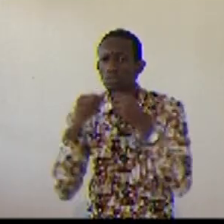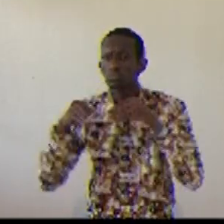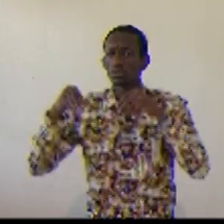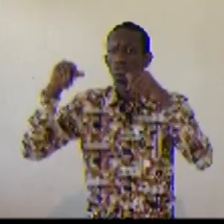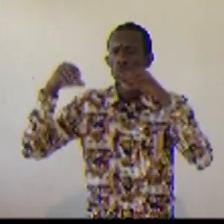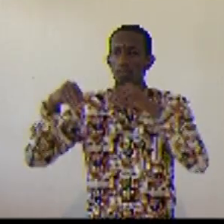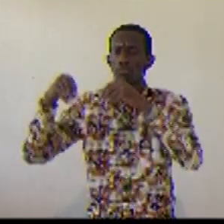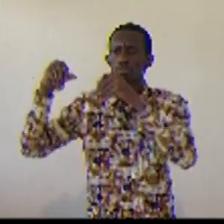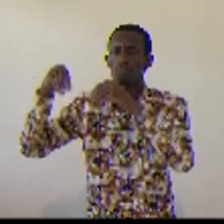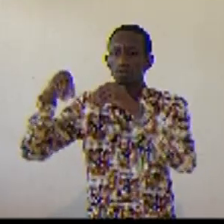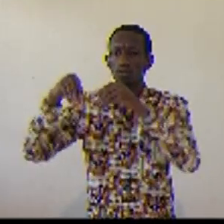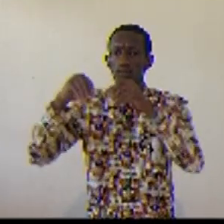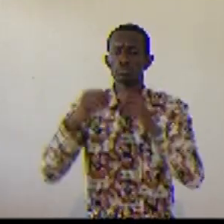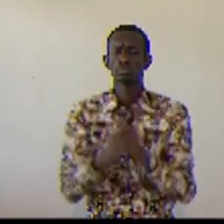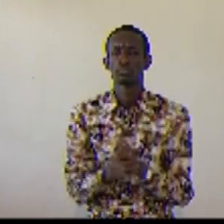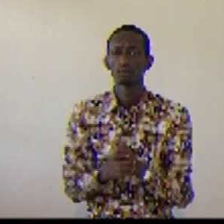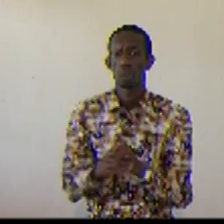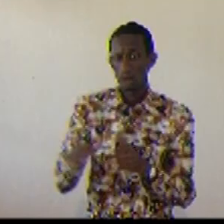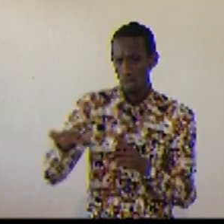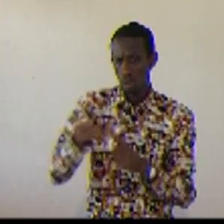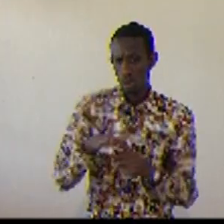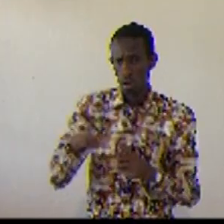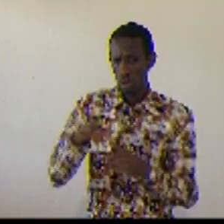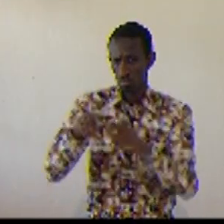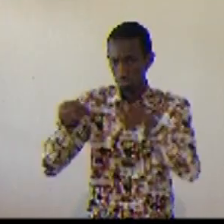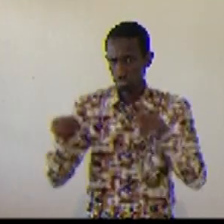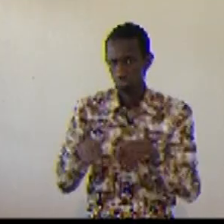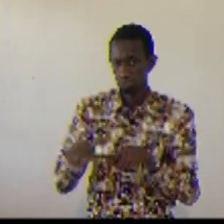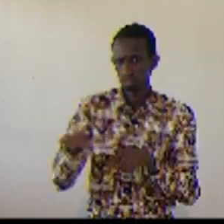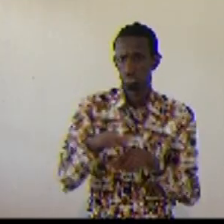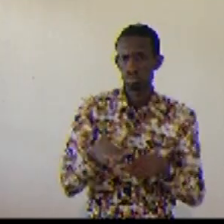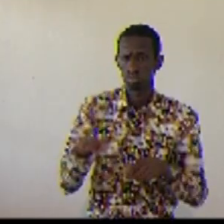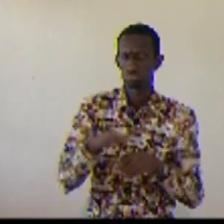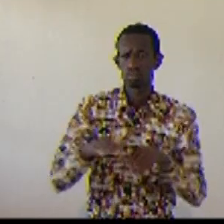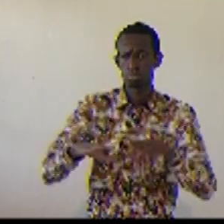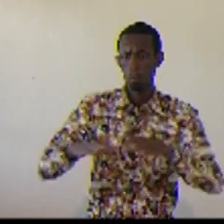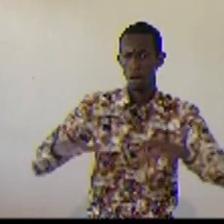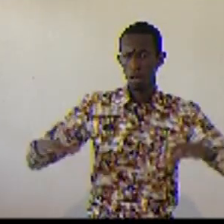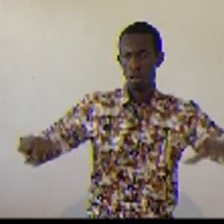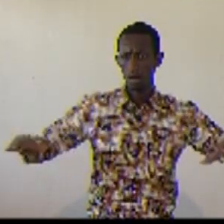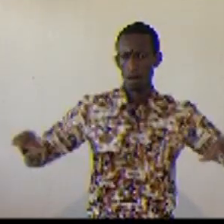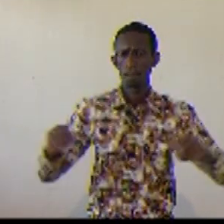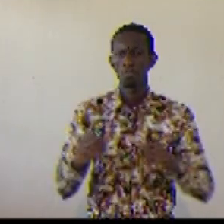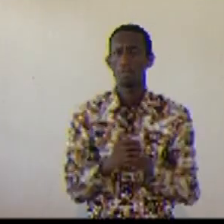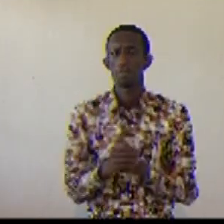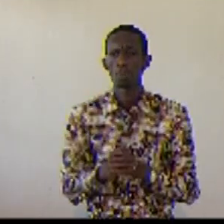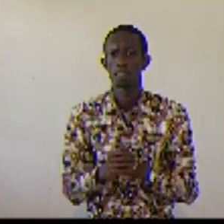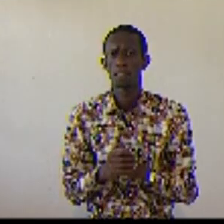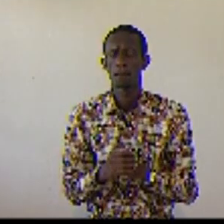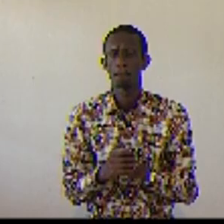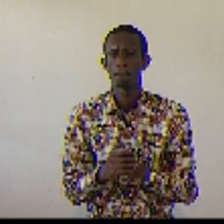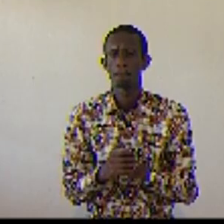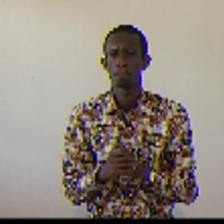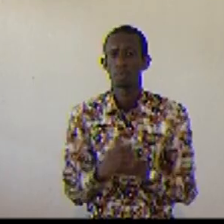So the surface area is increased. Surface area is very large. Maize grains have a smaller